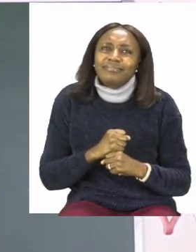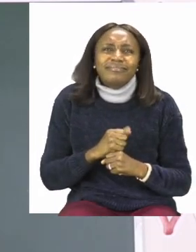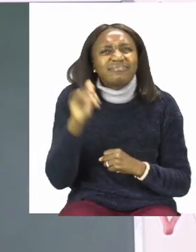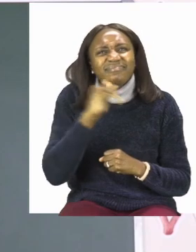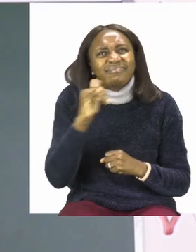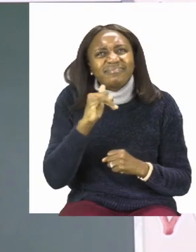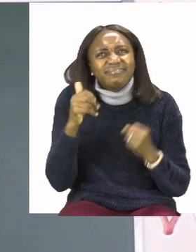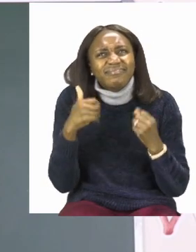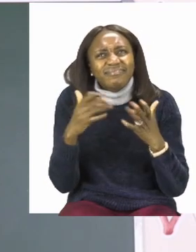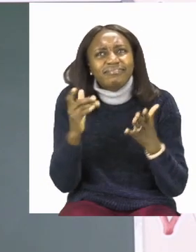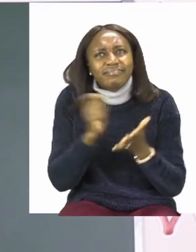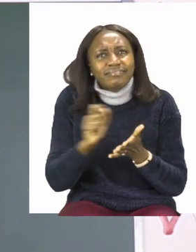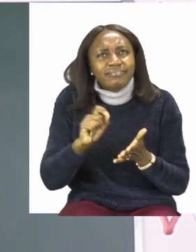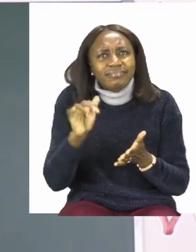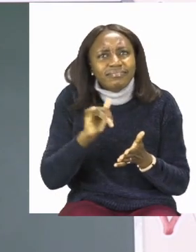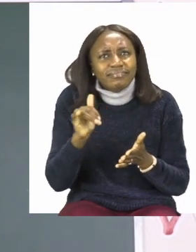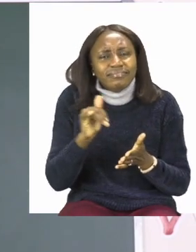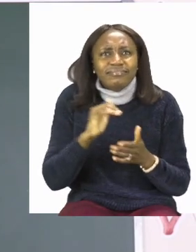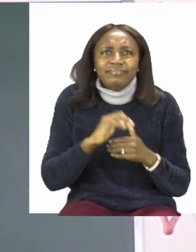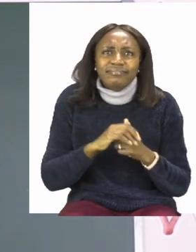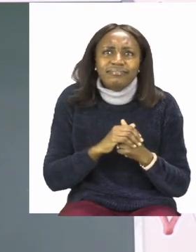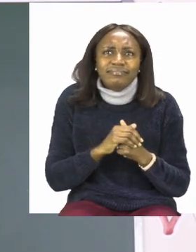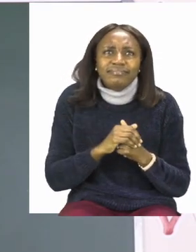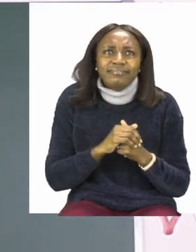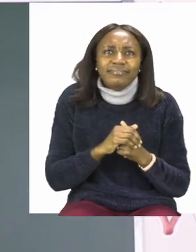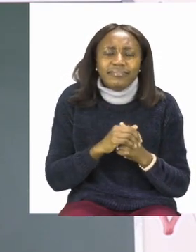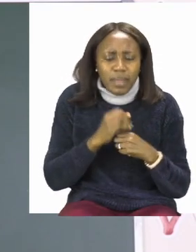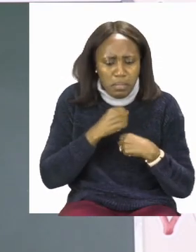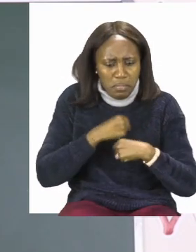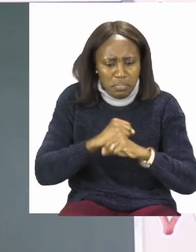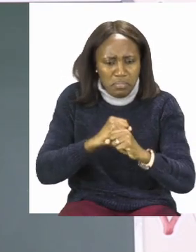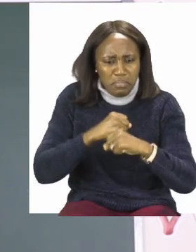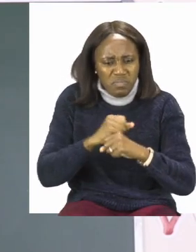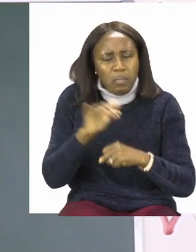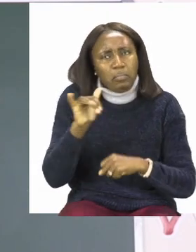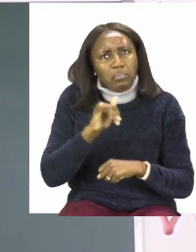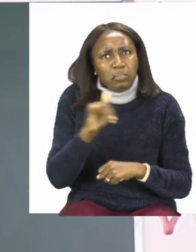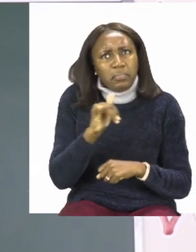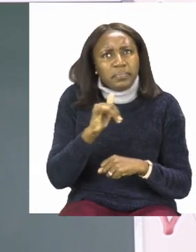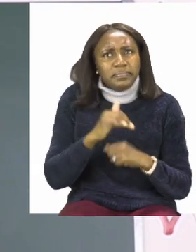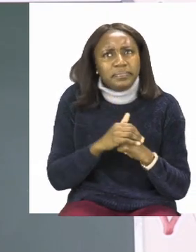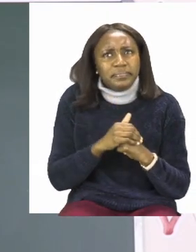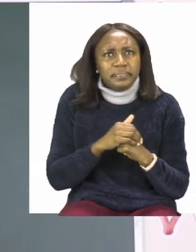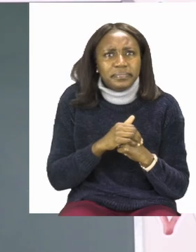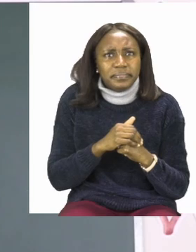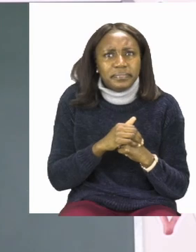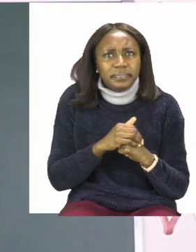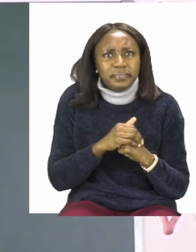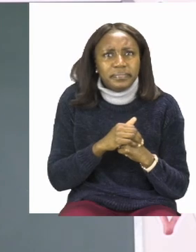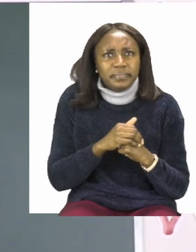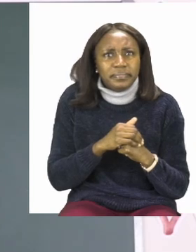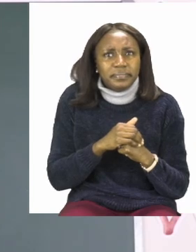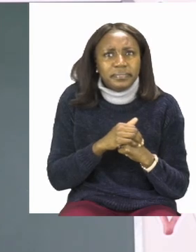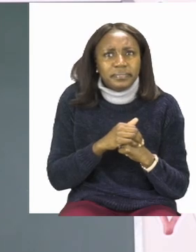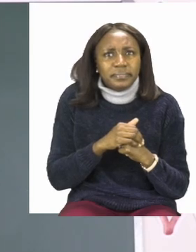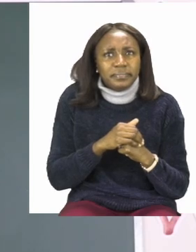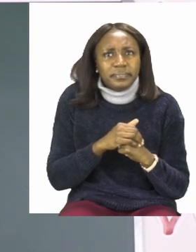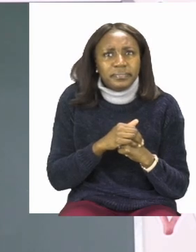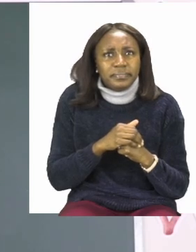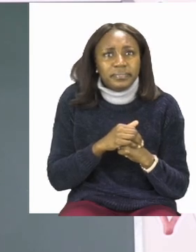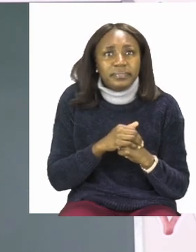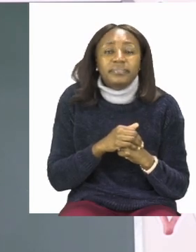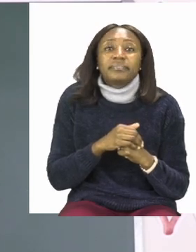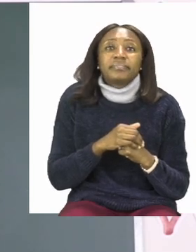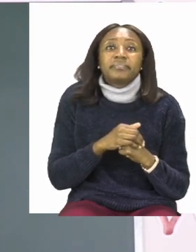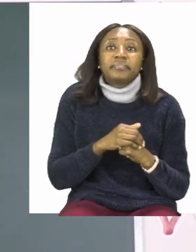of these letters gives us the beginning sound for the word mop? If you